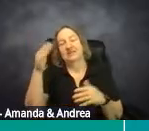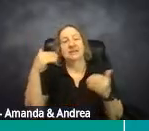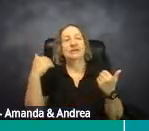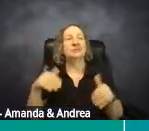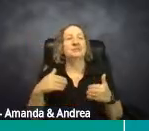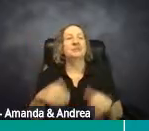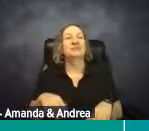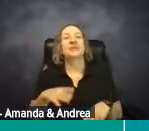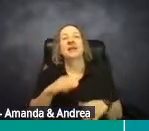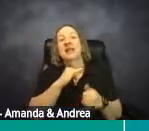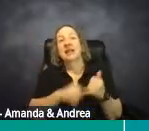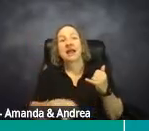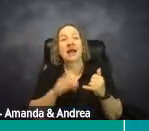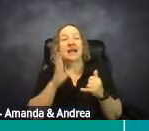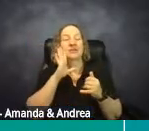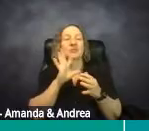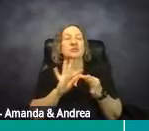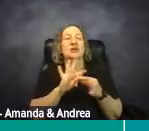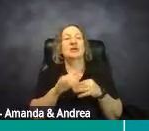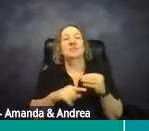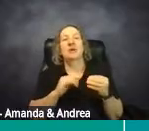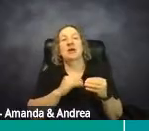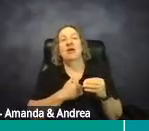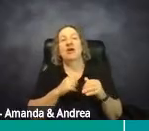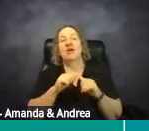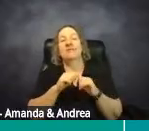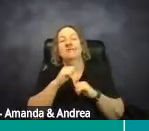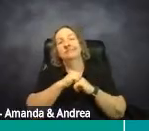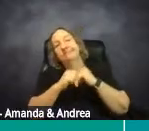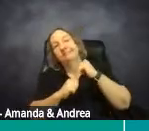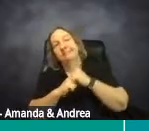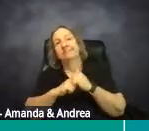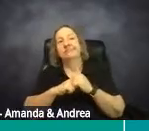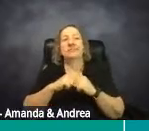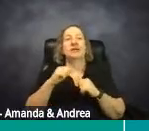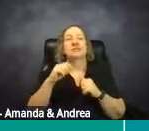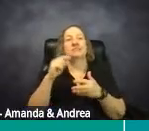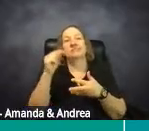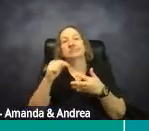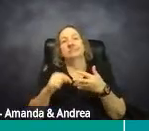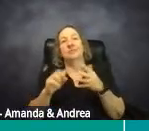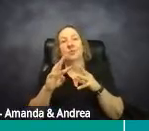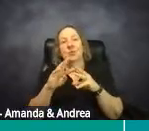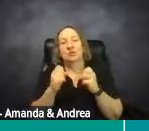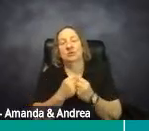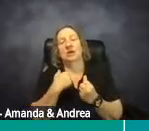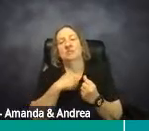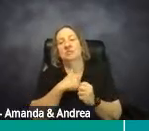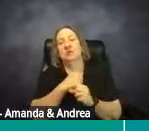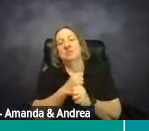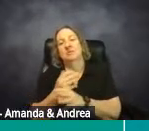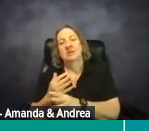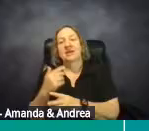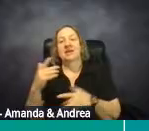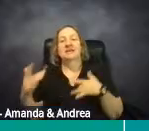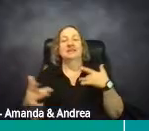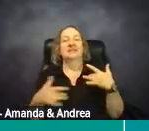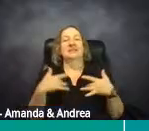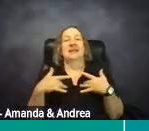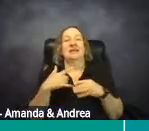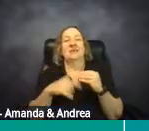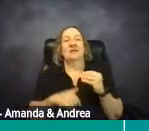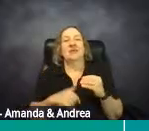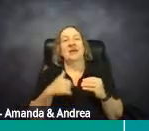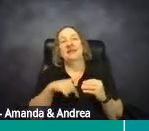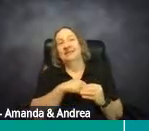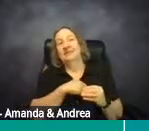then lastly, we'll talk a little bit about our architectural elements workshops that we're preparing for and very excited about. So we